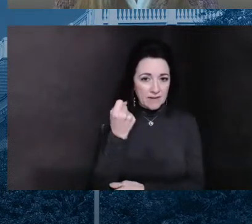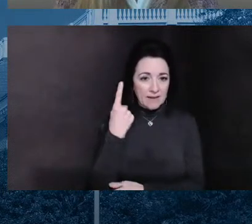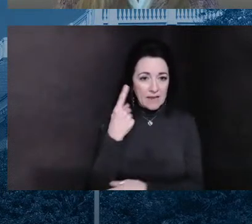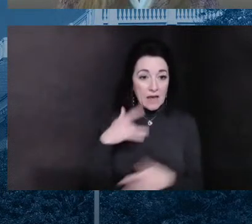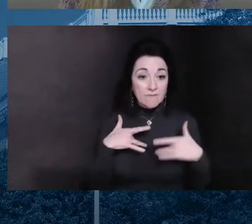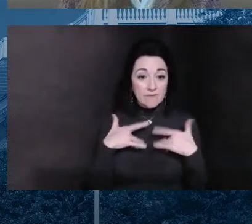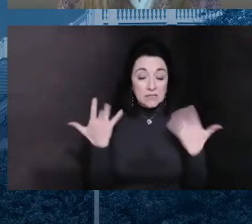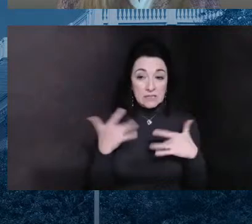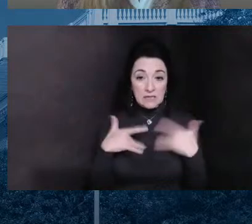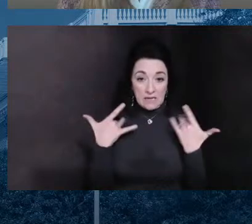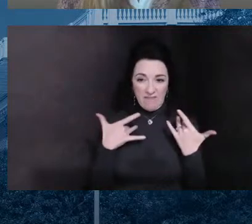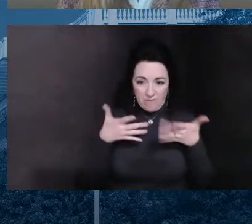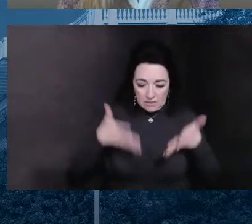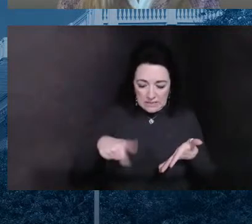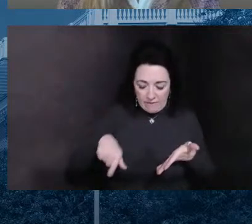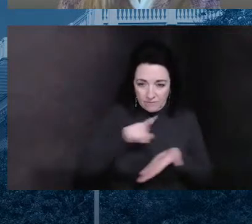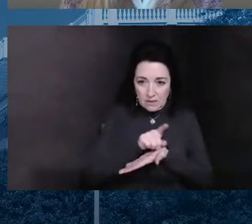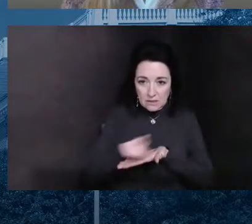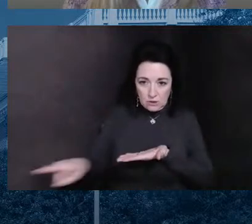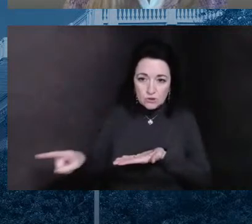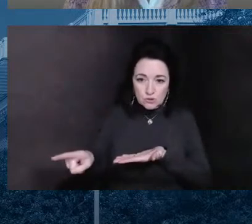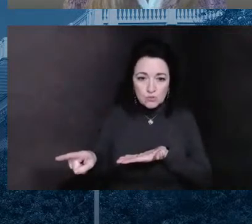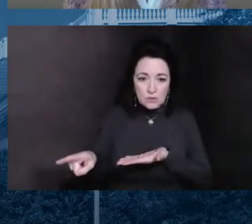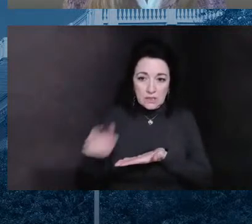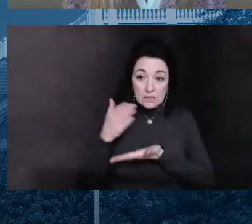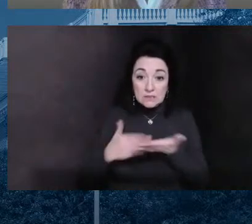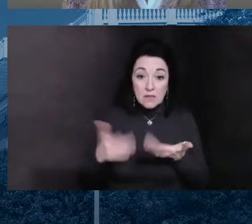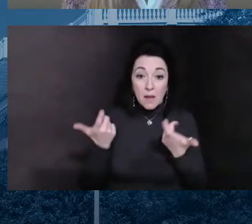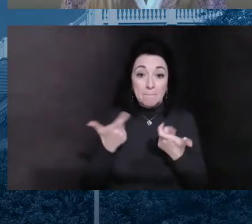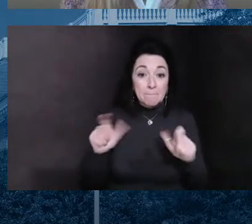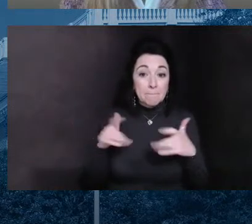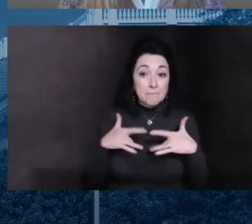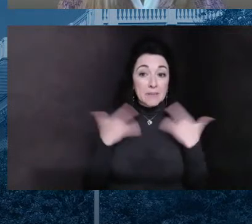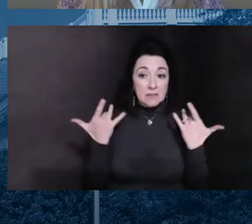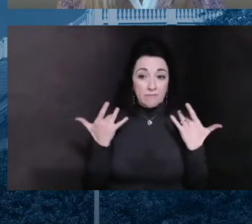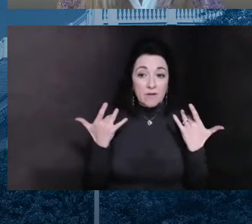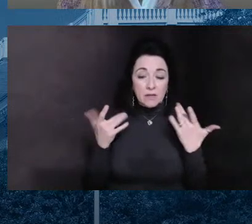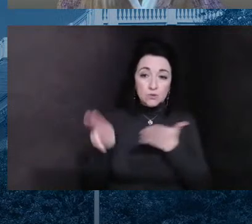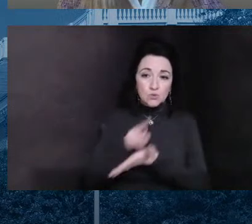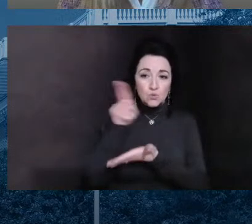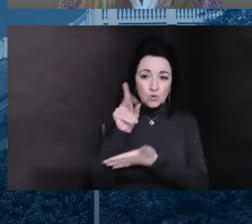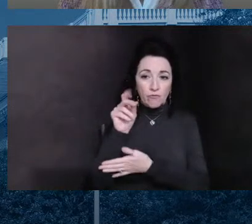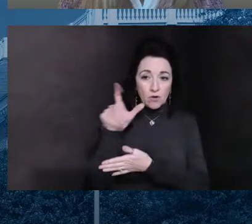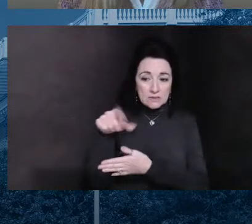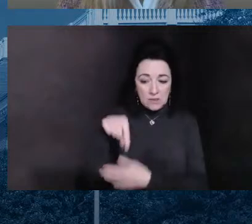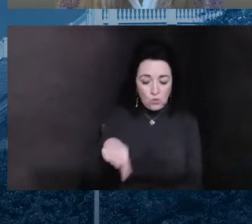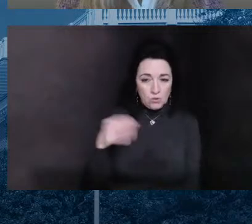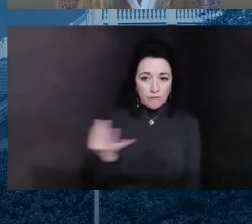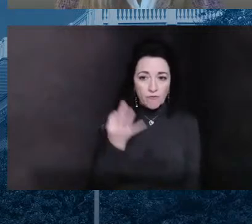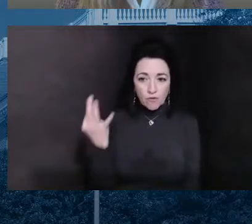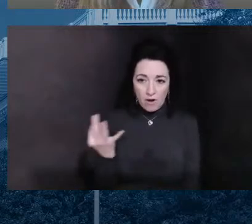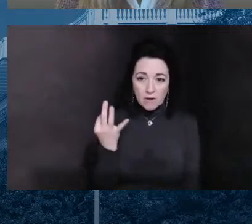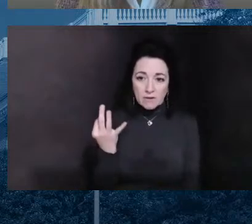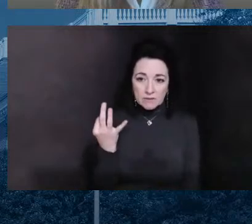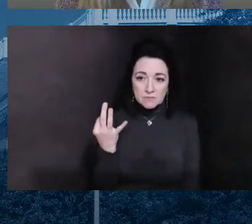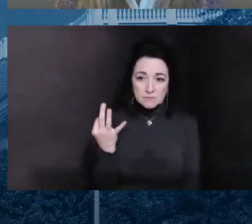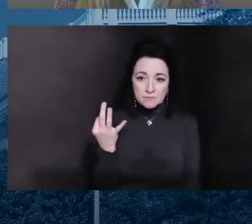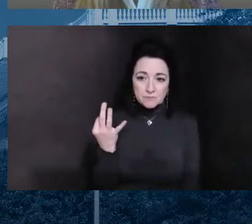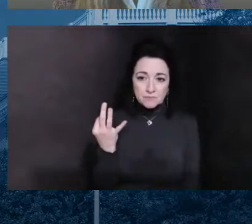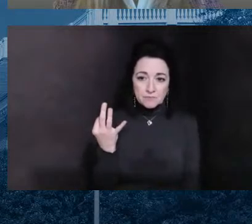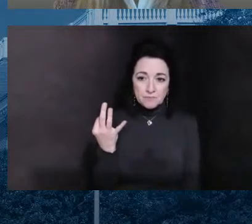remainder of the week. We know there's a few big ones on there with the University of Delaware on Friday. We